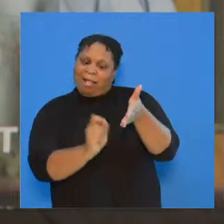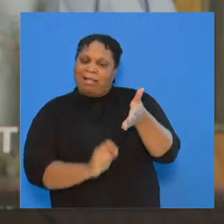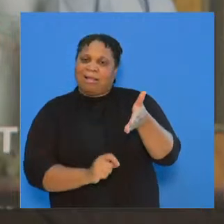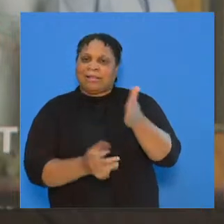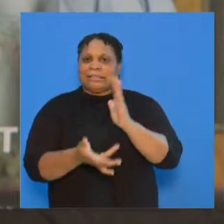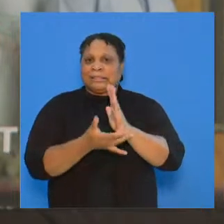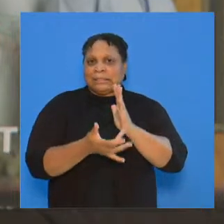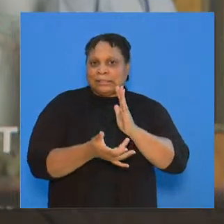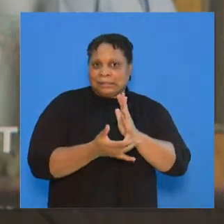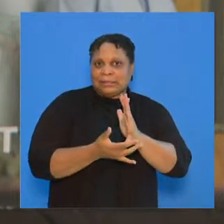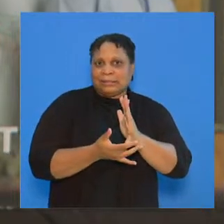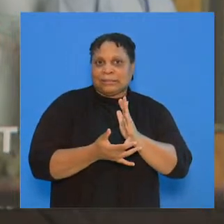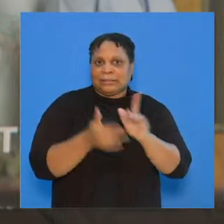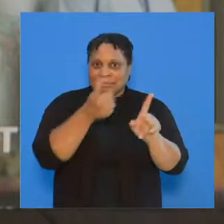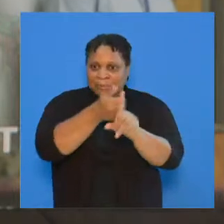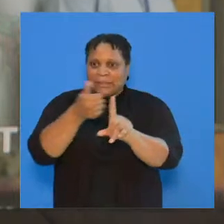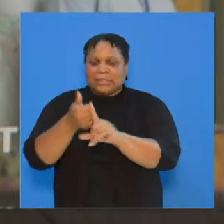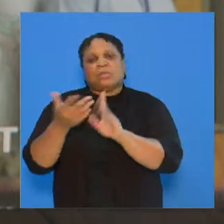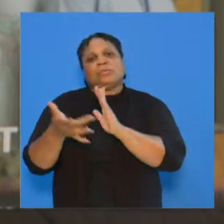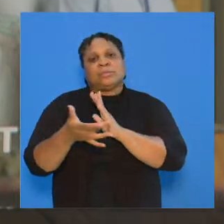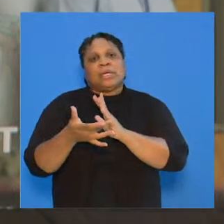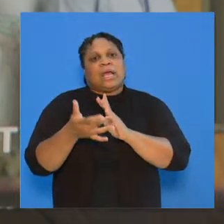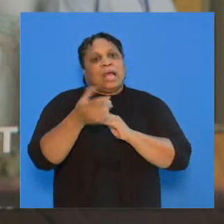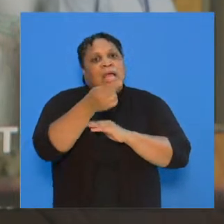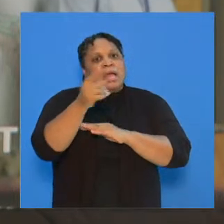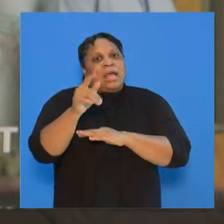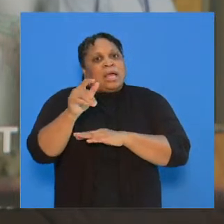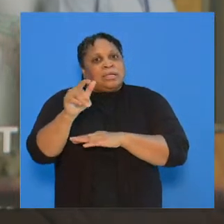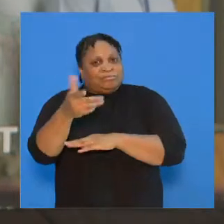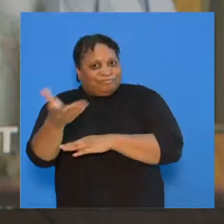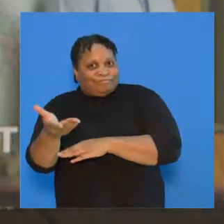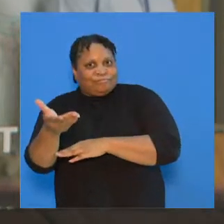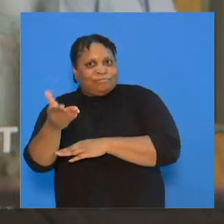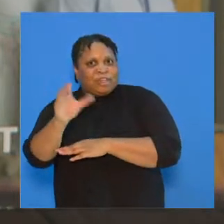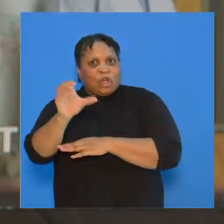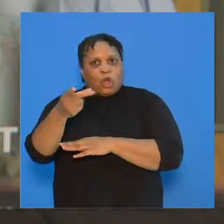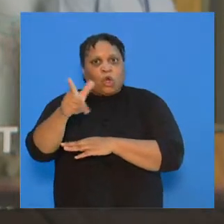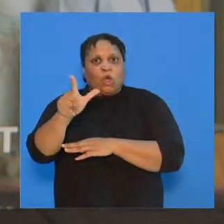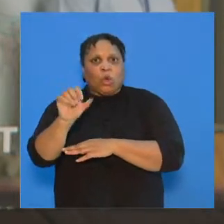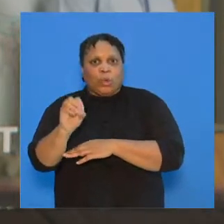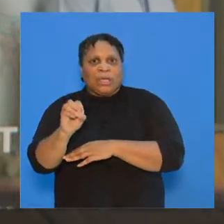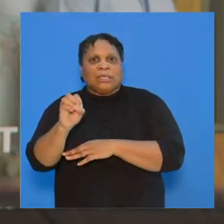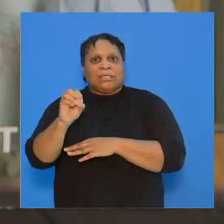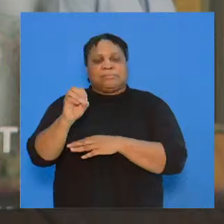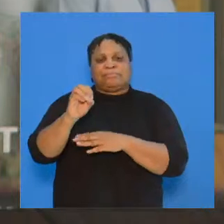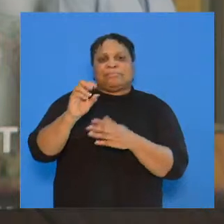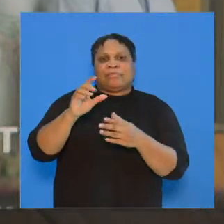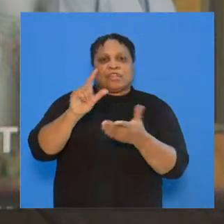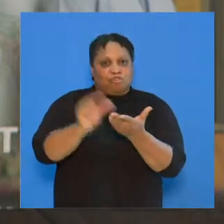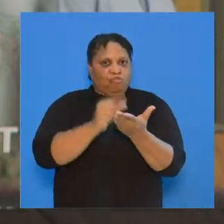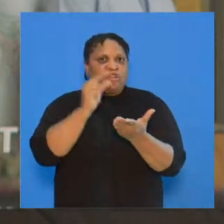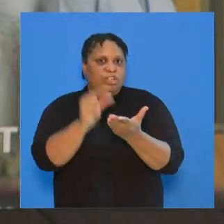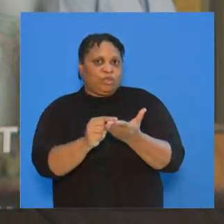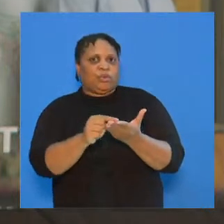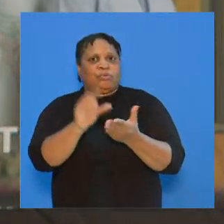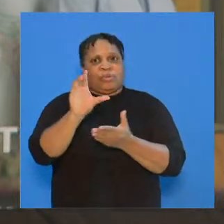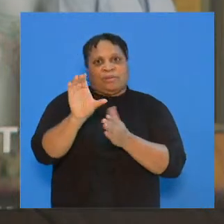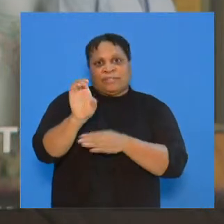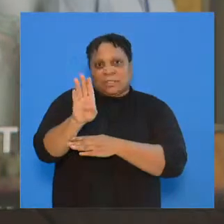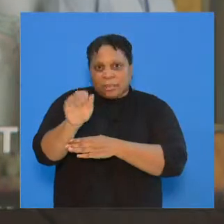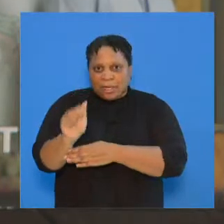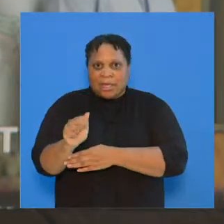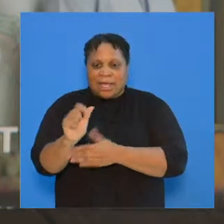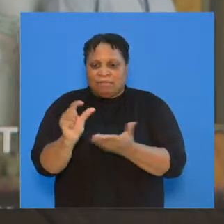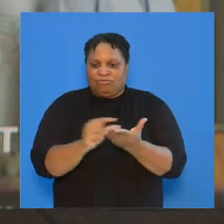technology. 26-year-old Carrie is a graduate of Cedar Bridge Academy and Humber College in Toronto. She graduated